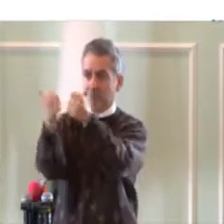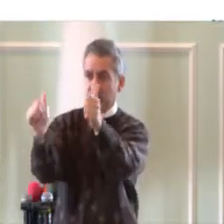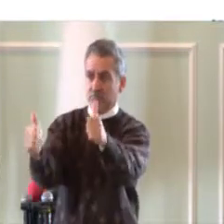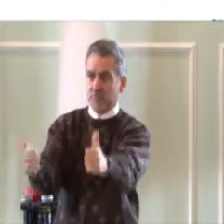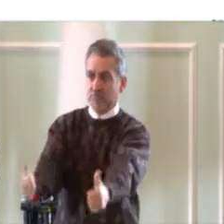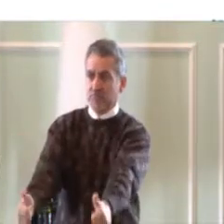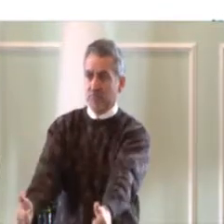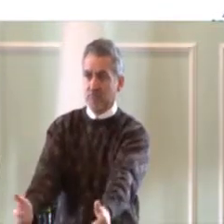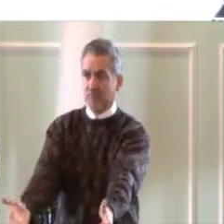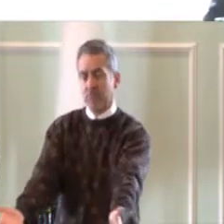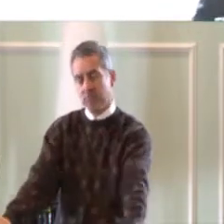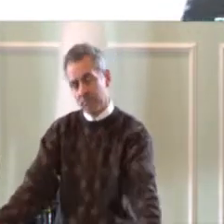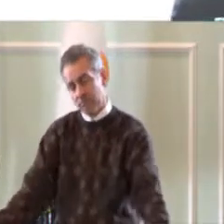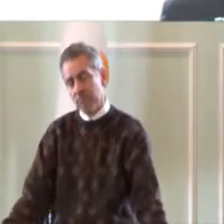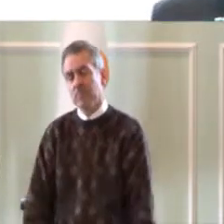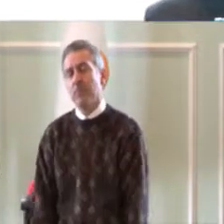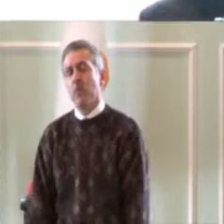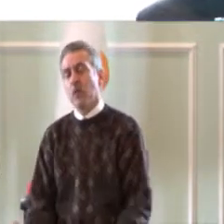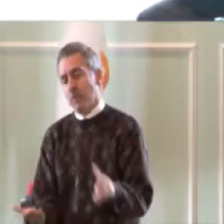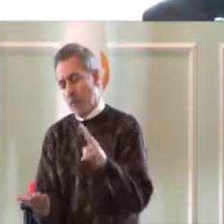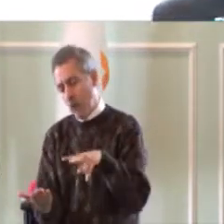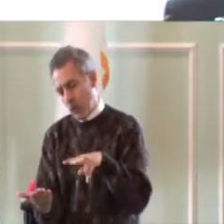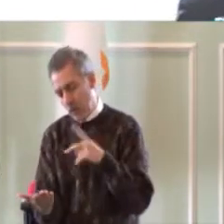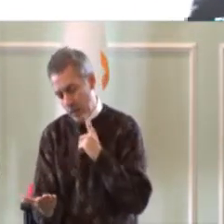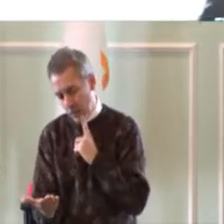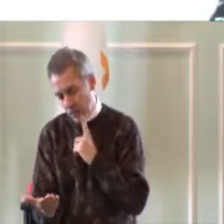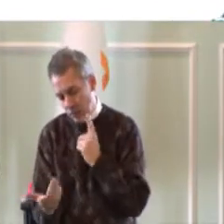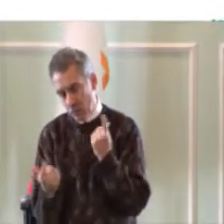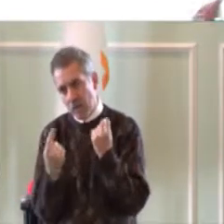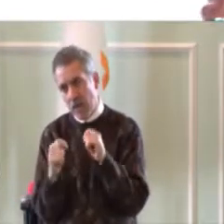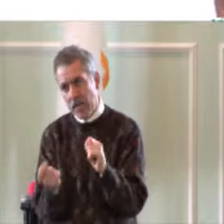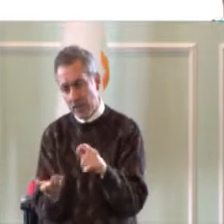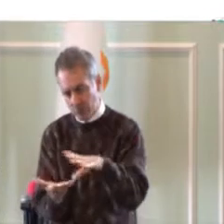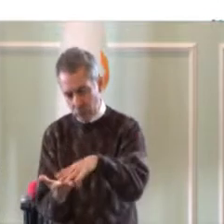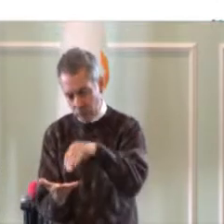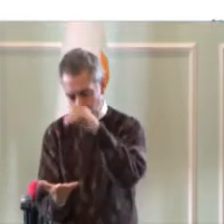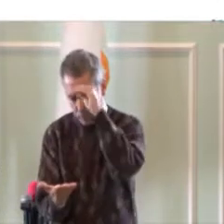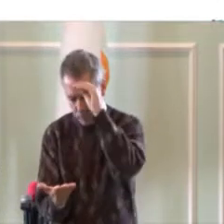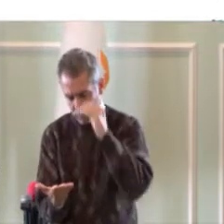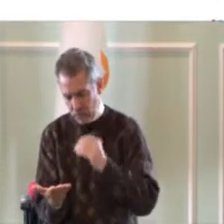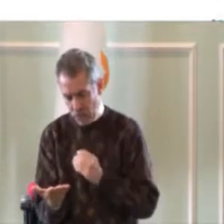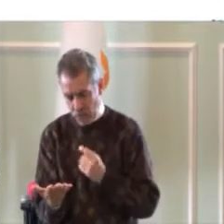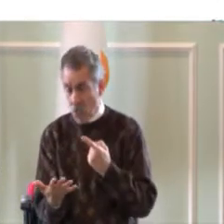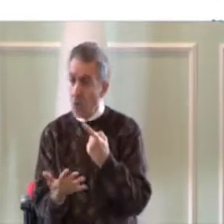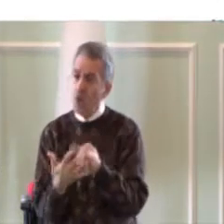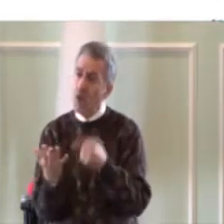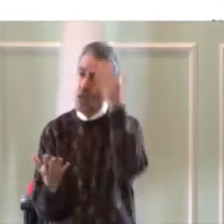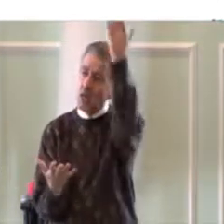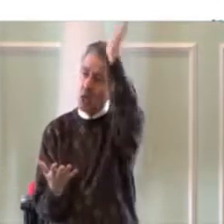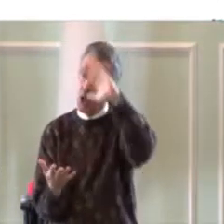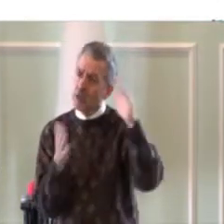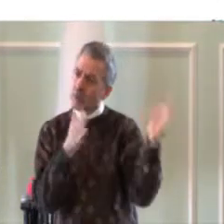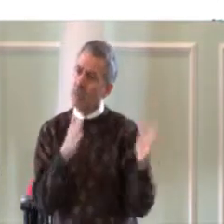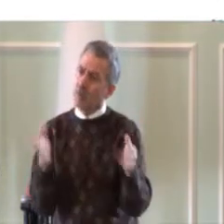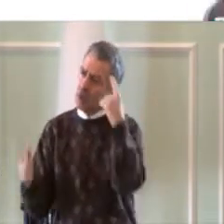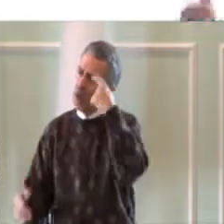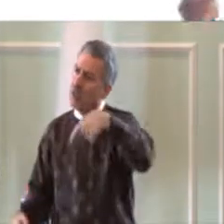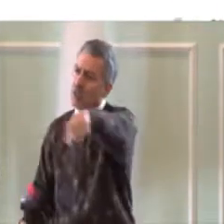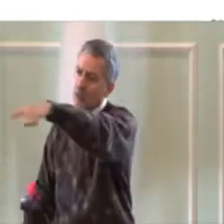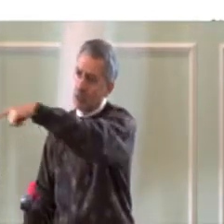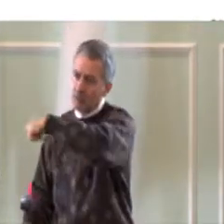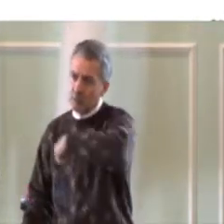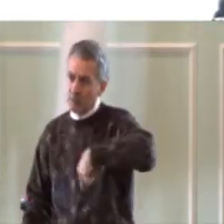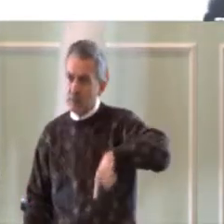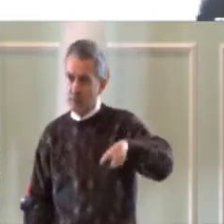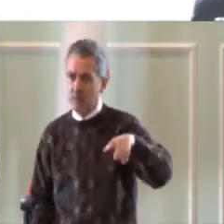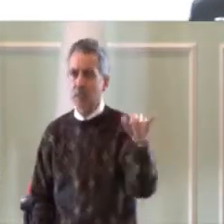And so we've been looking at this book, trying to find what God has for us. Because just